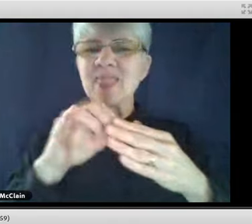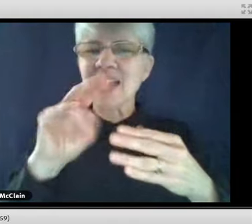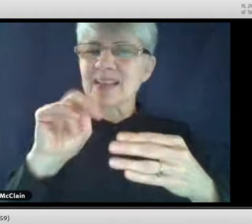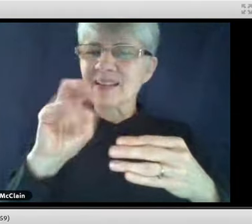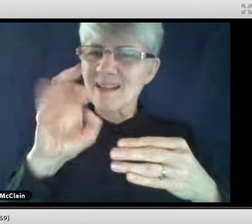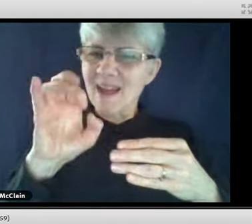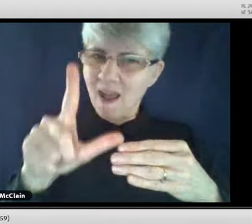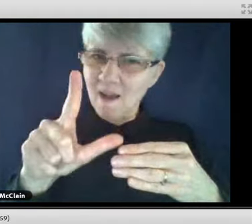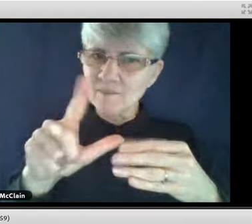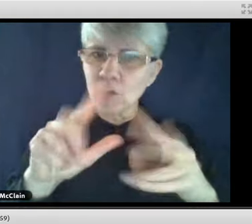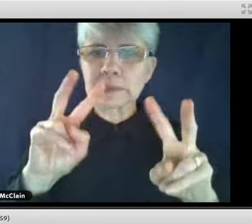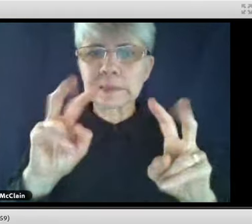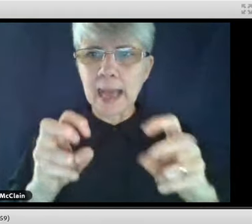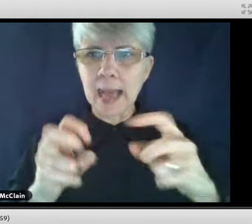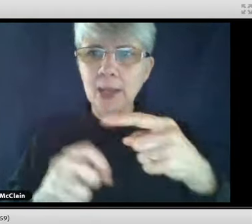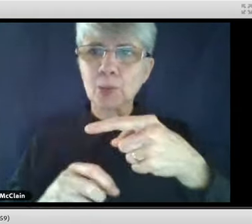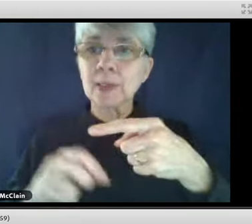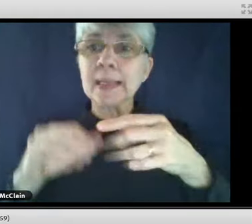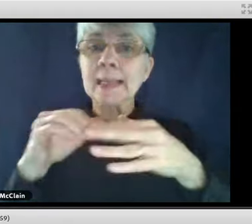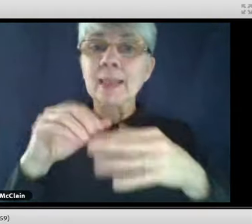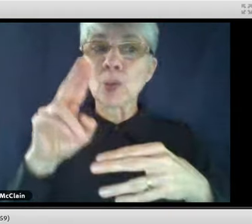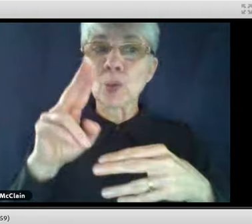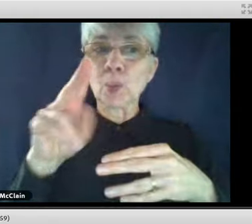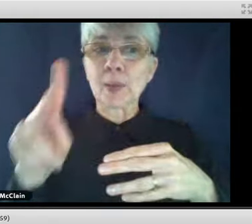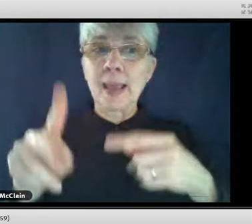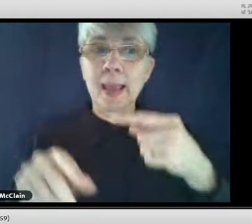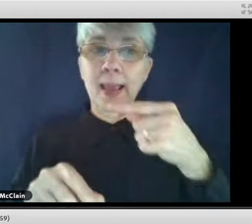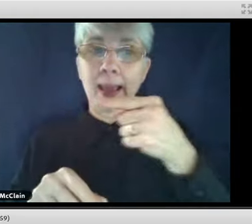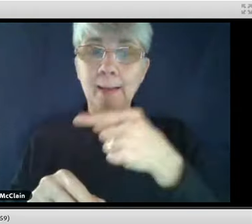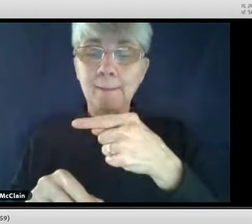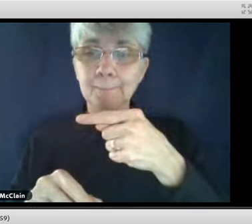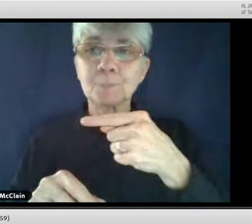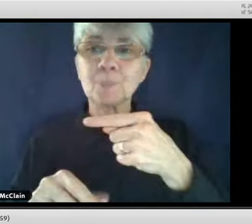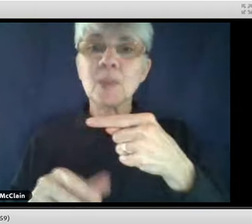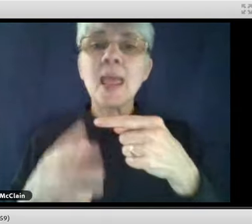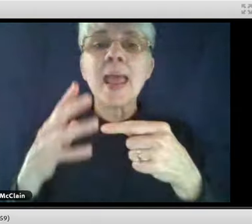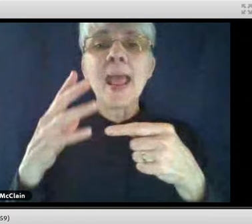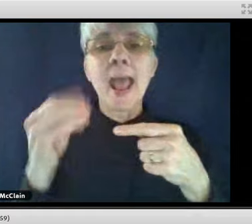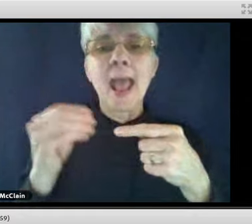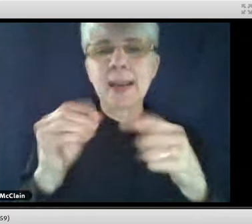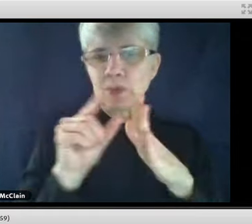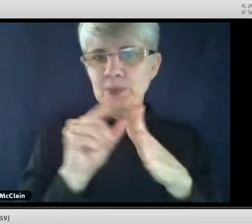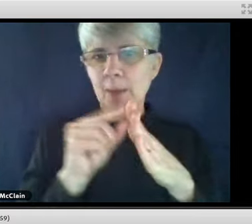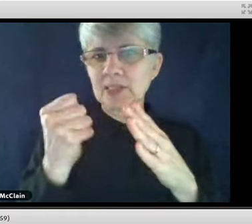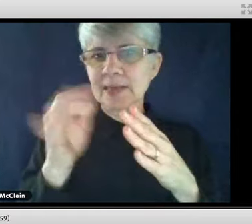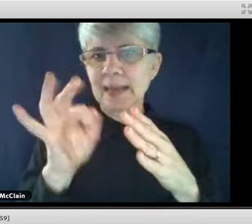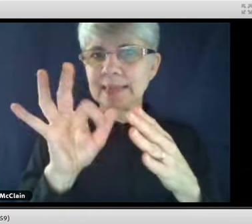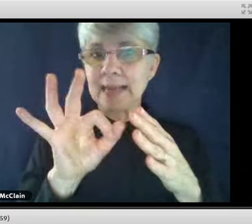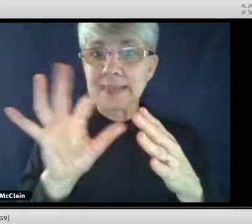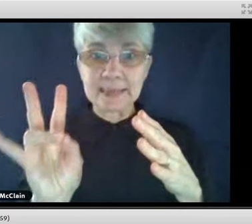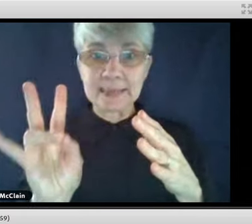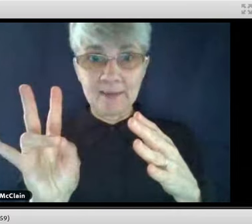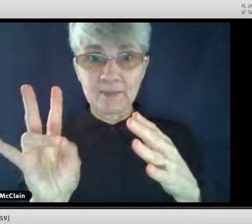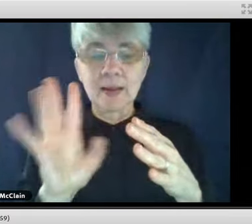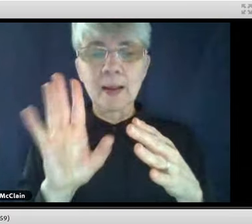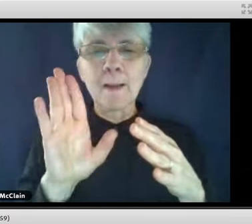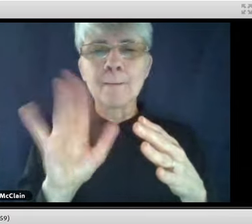it is titled in the UK. Okay, Harry Potter and the Philosopher's Stone. This is published in 1997